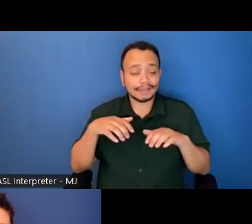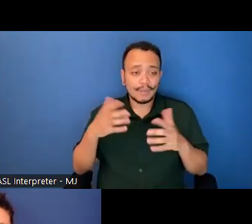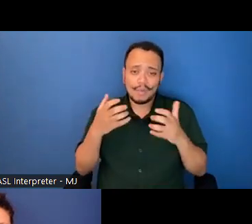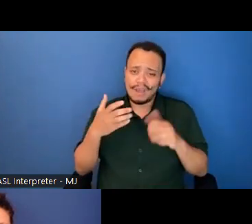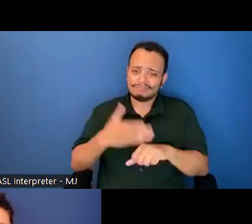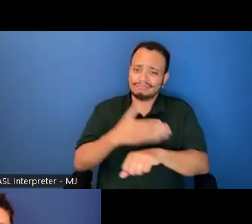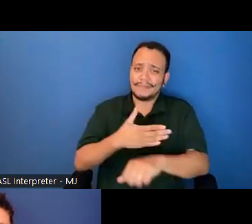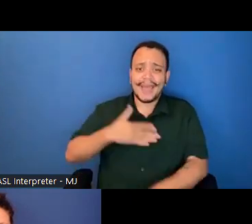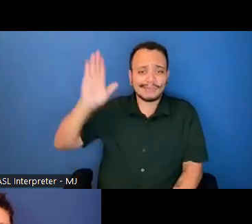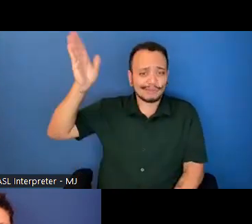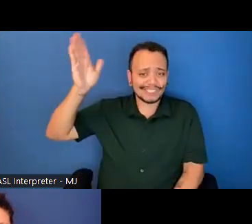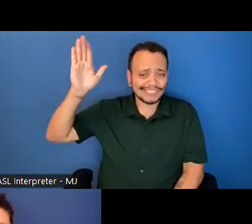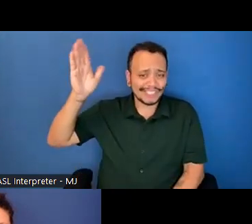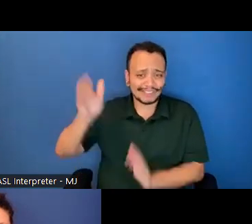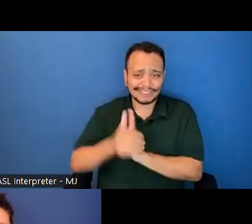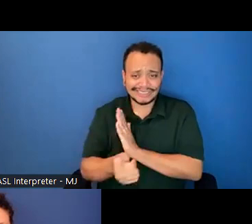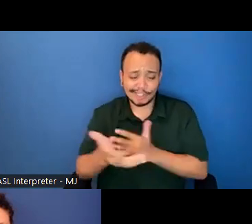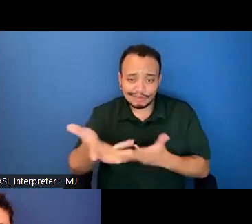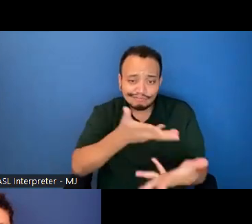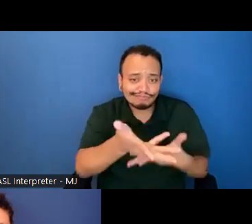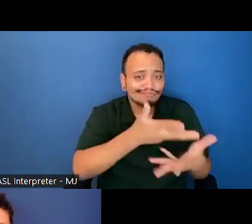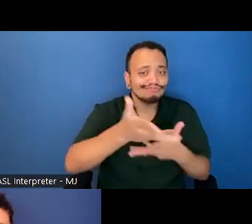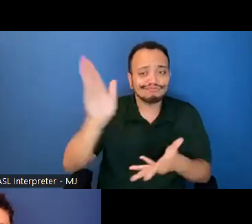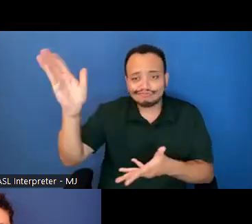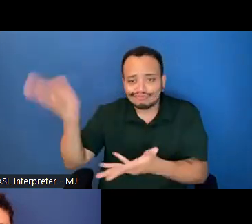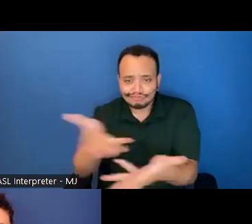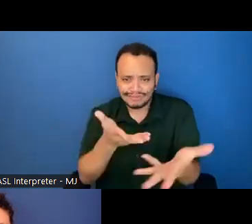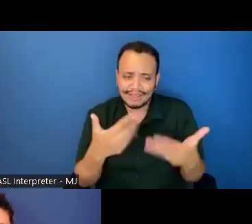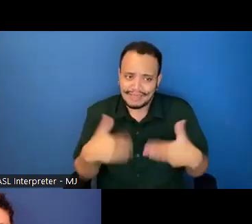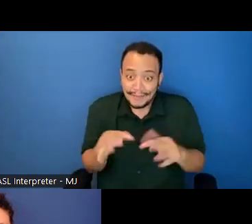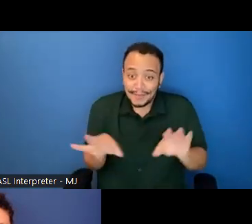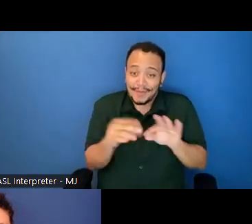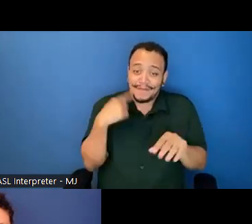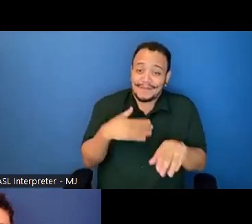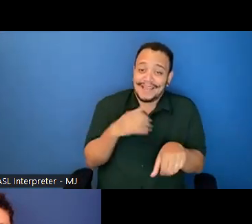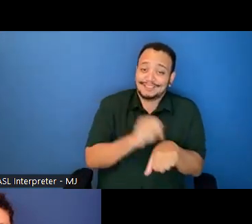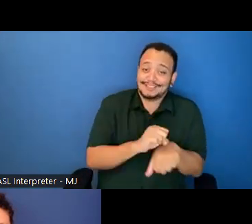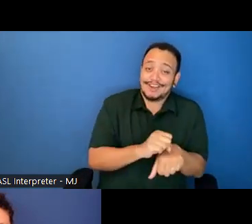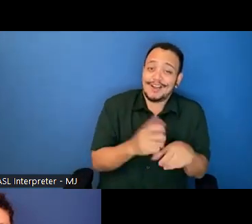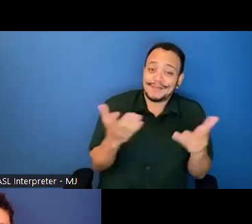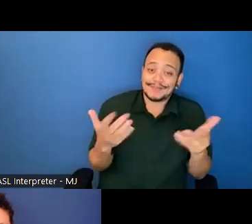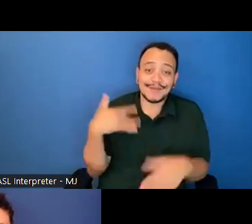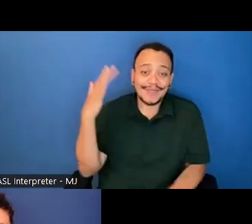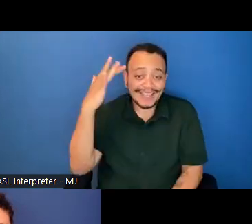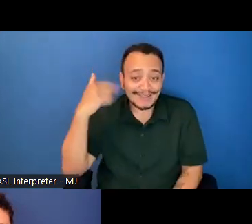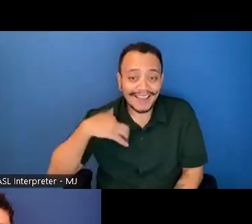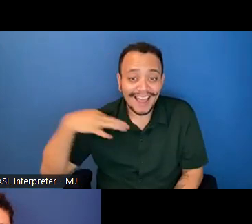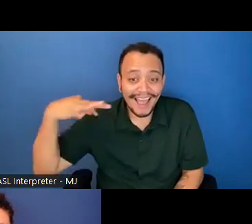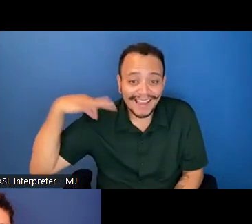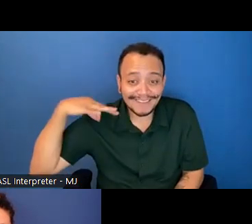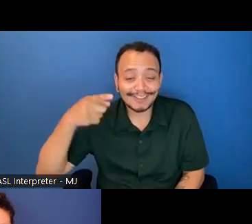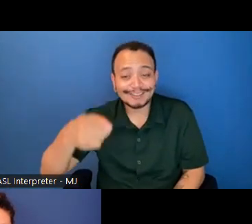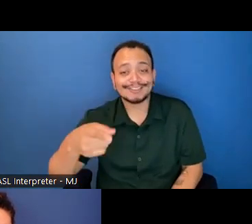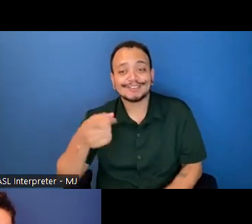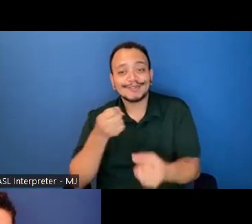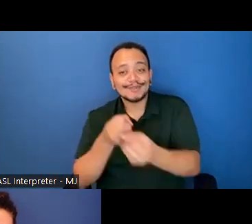to utilize that skill within my job. And so that's a reason I volunteered to assist you today,